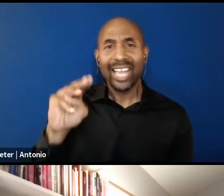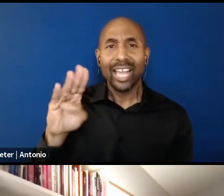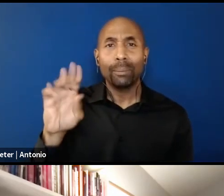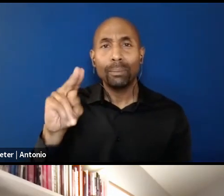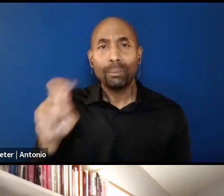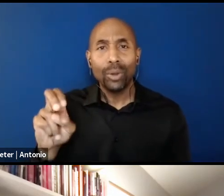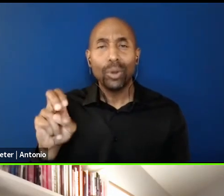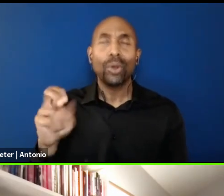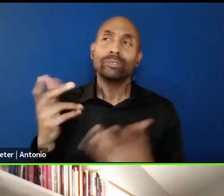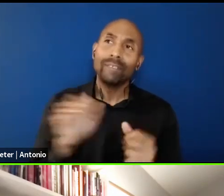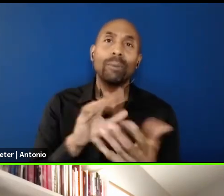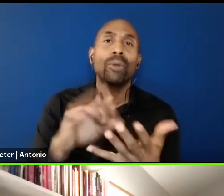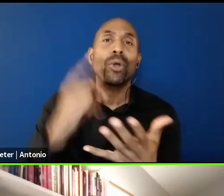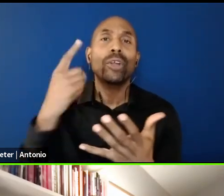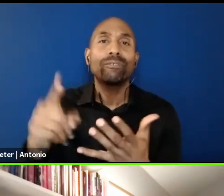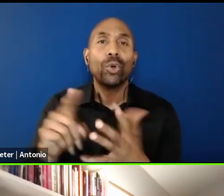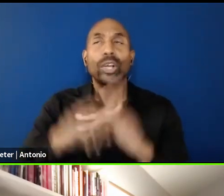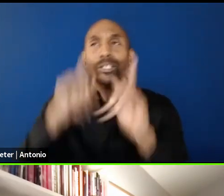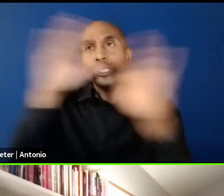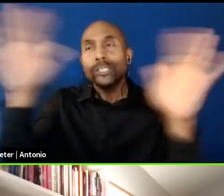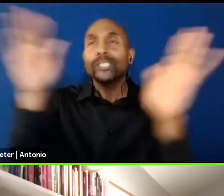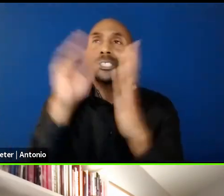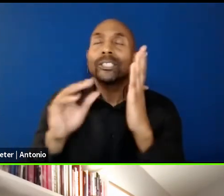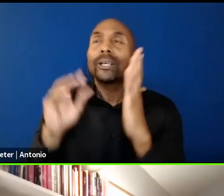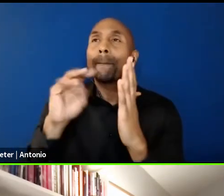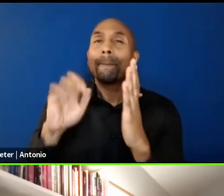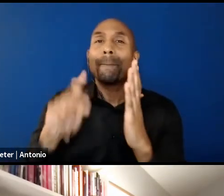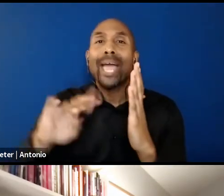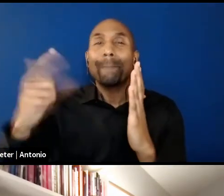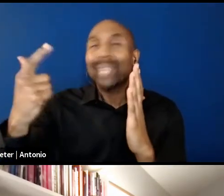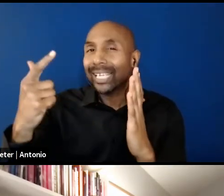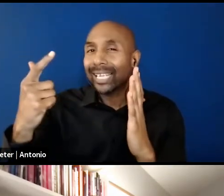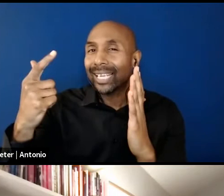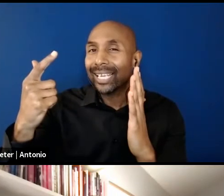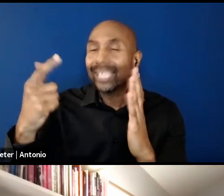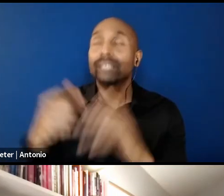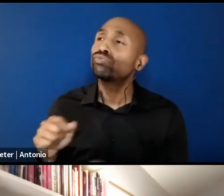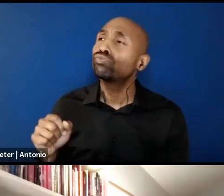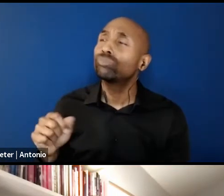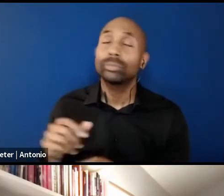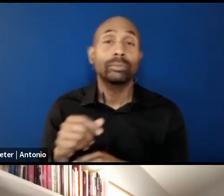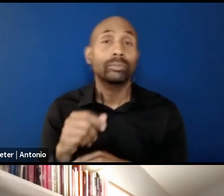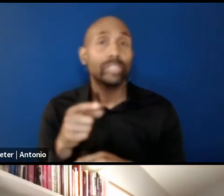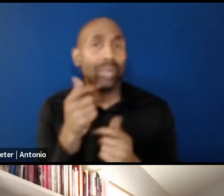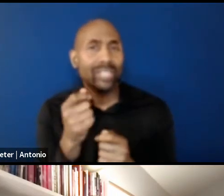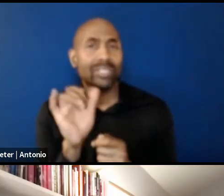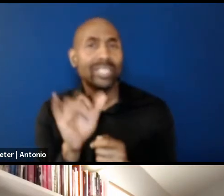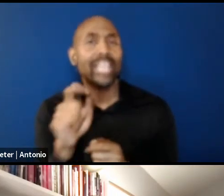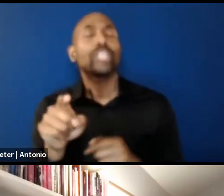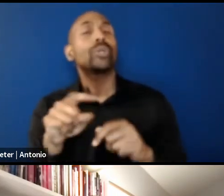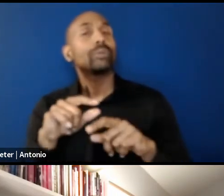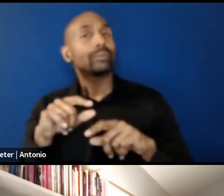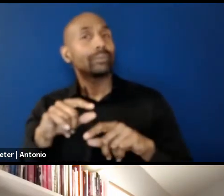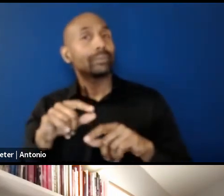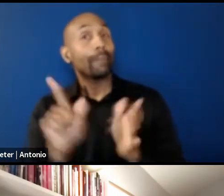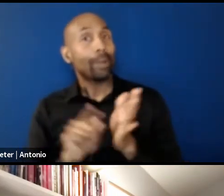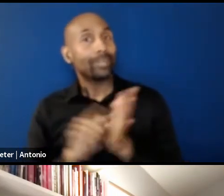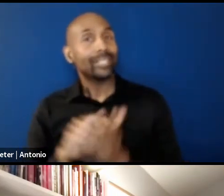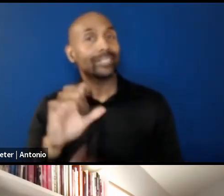well. So it's really interesting that you also got to publish Cecil here,